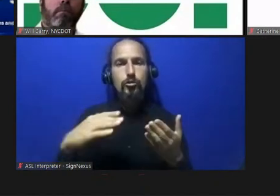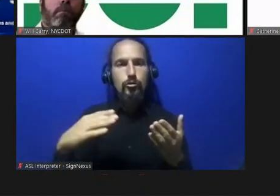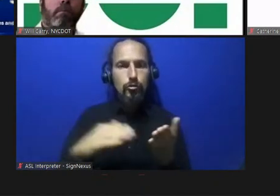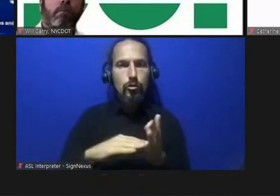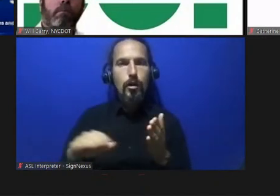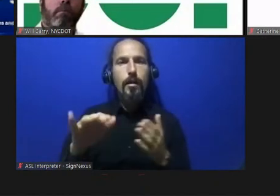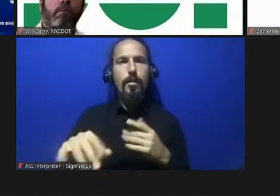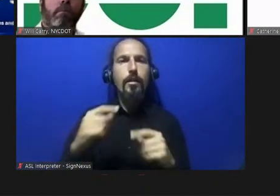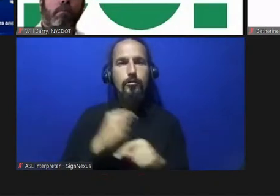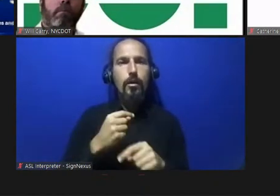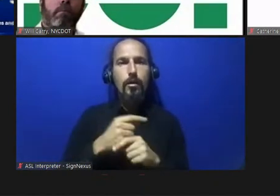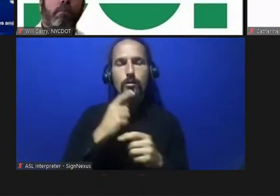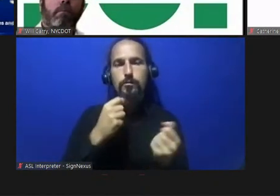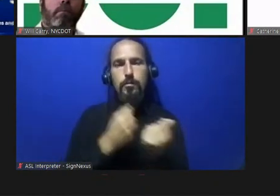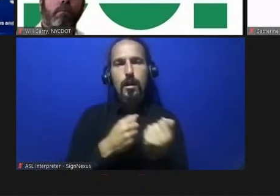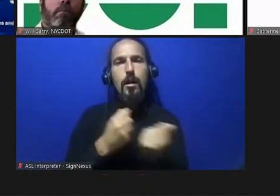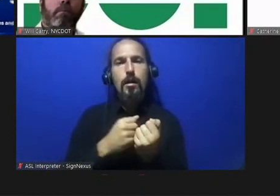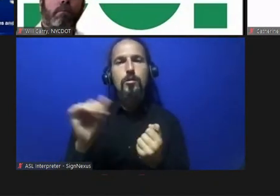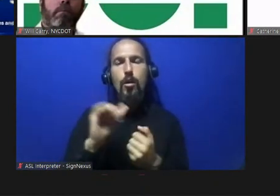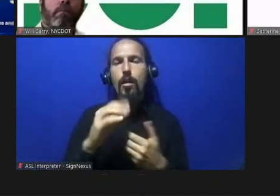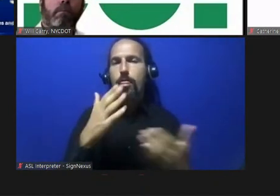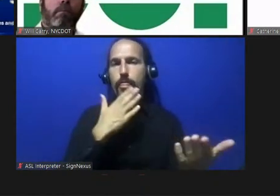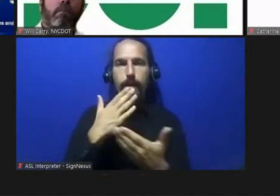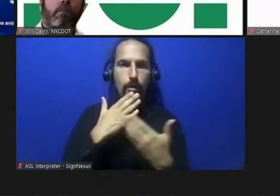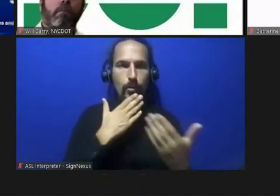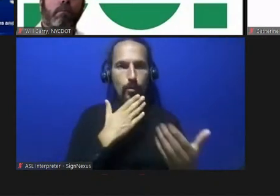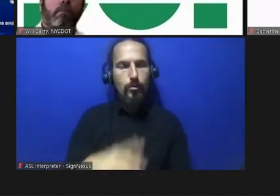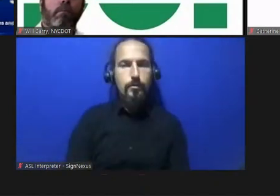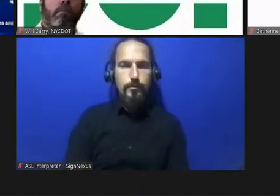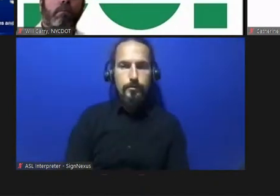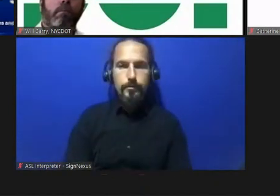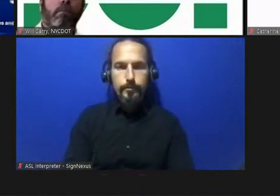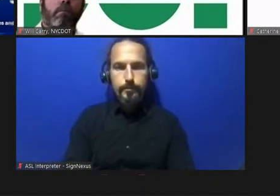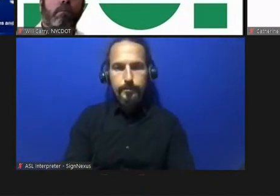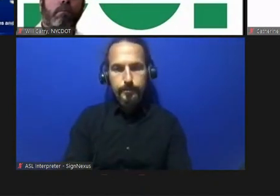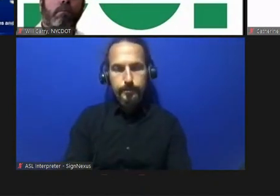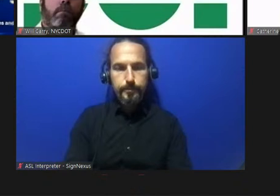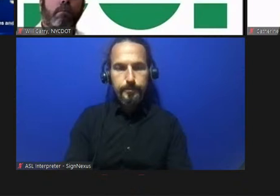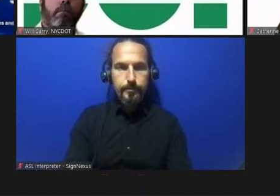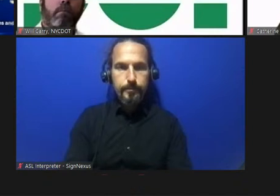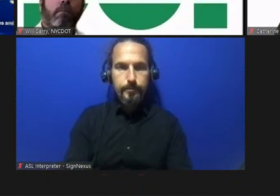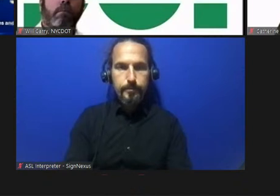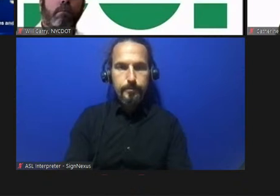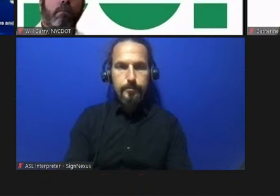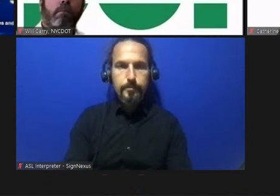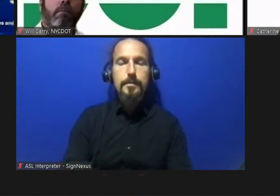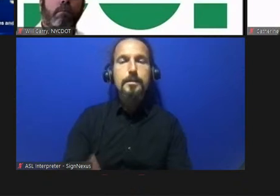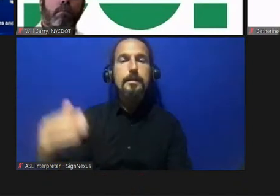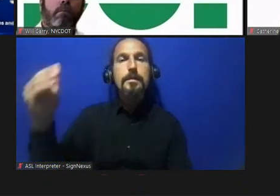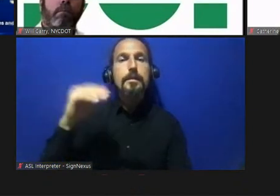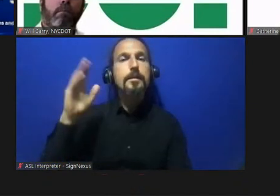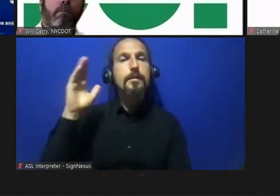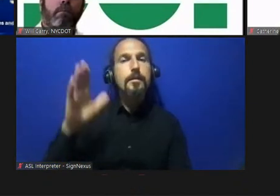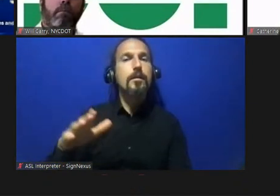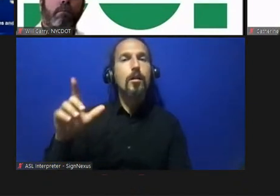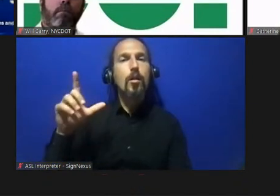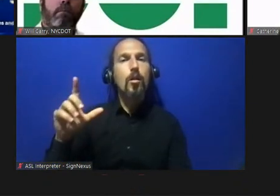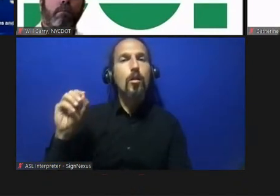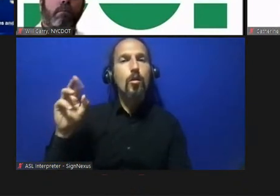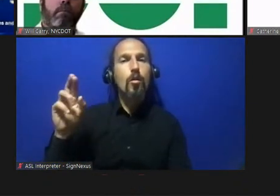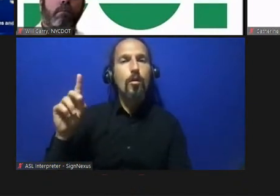support essential services should be exempt thank you thank you our next speaker is lourdes